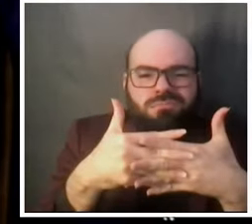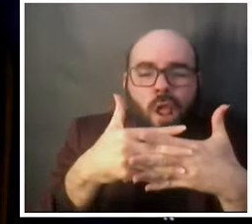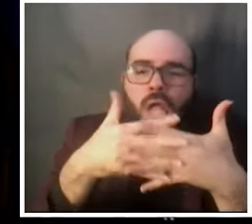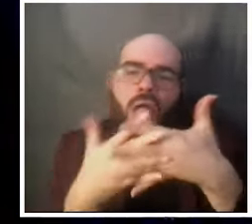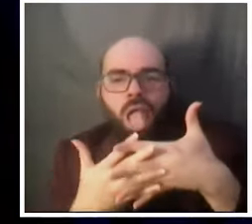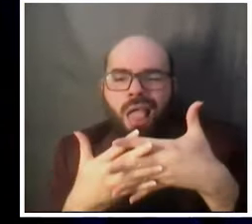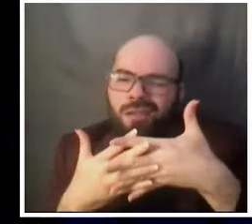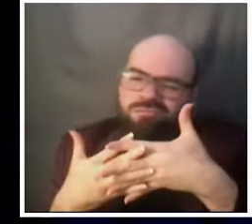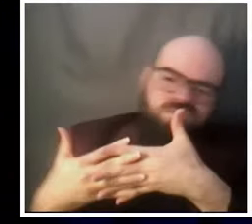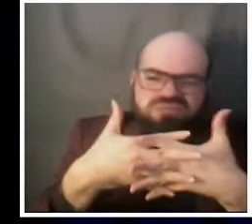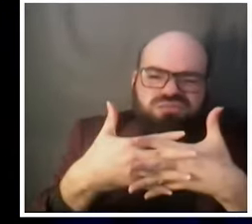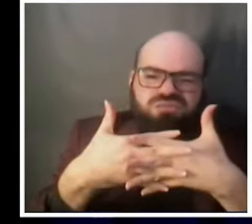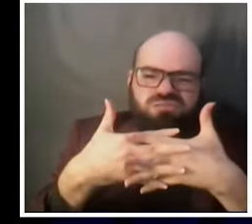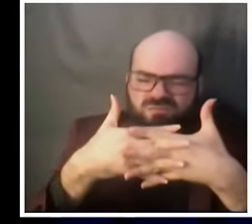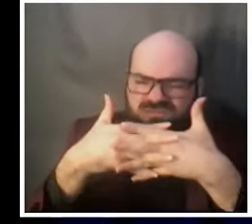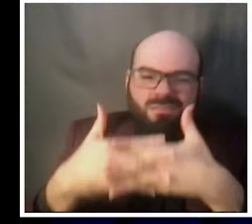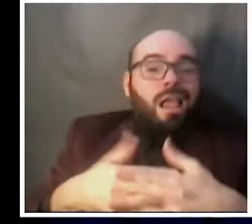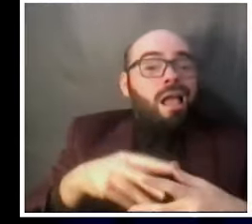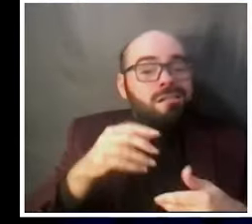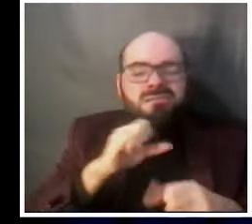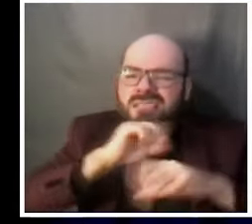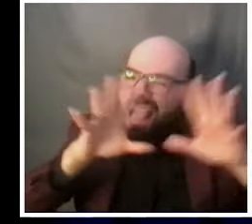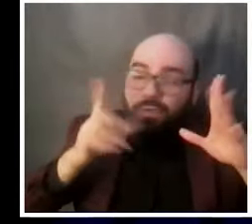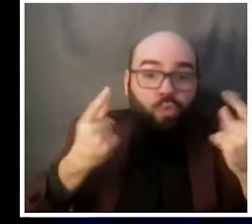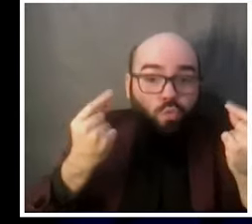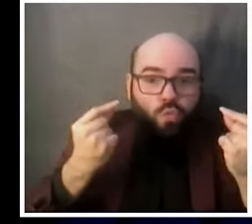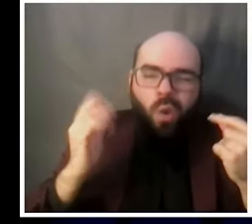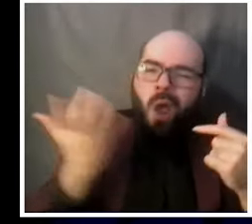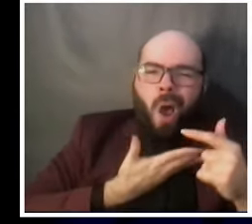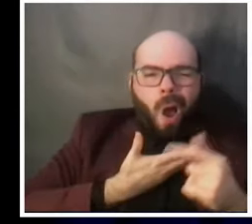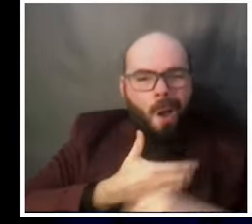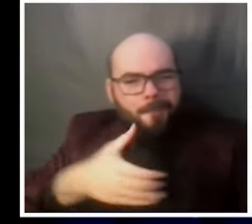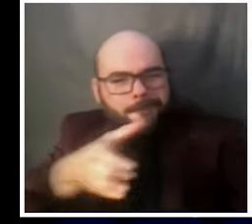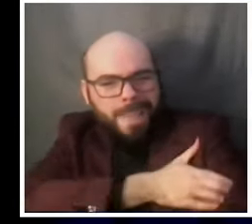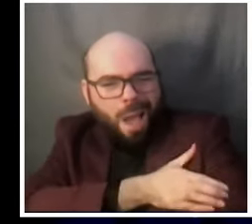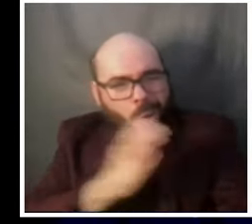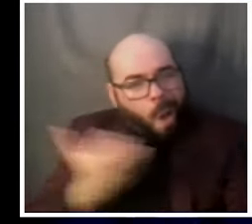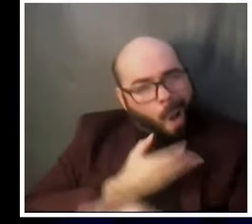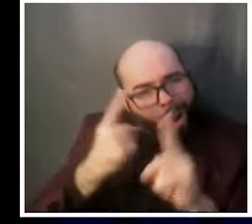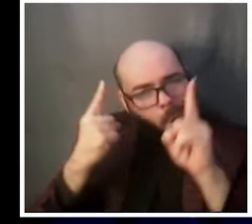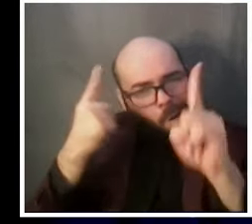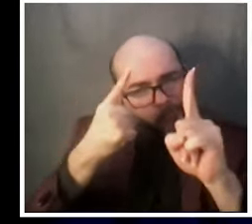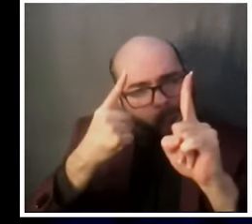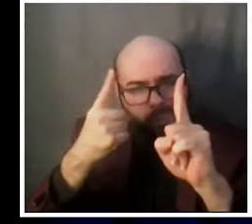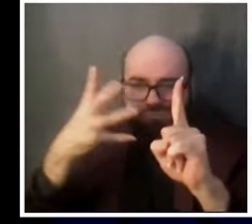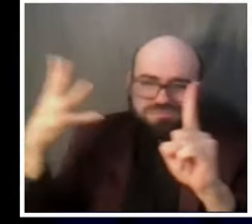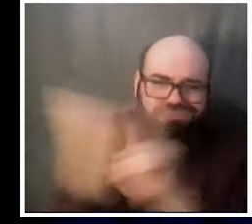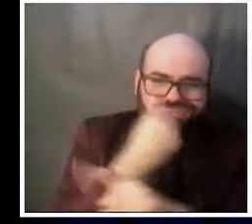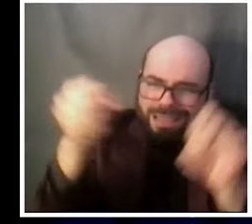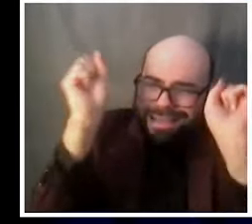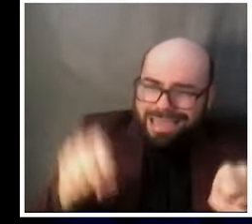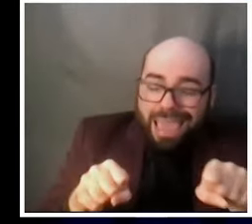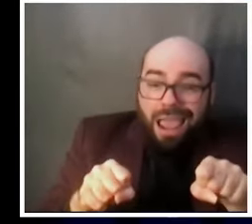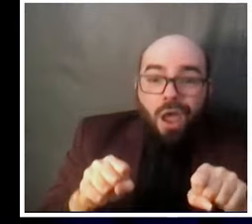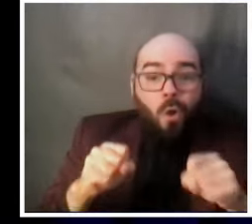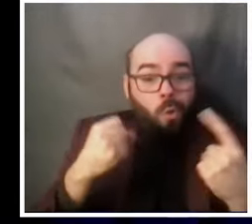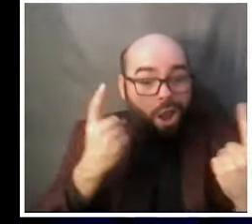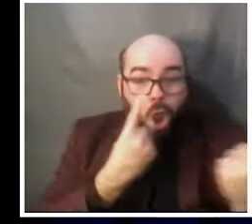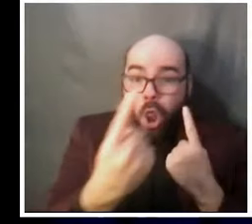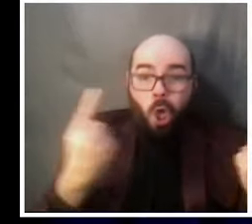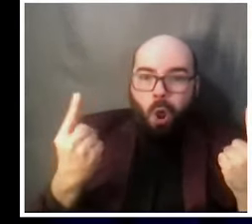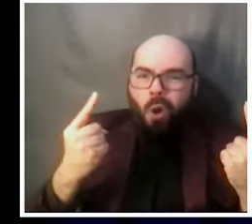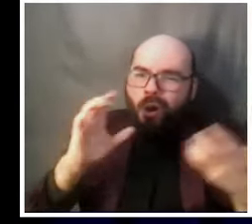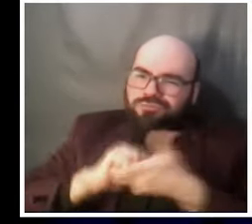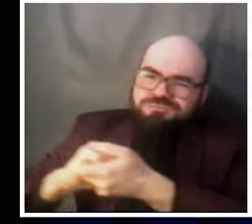There is nothing. Nothing beyond our capacity if when we act together. God bless you all. May